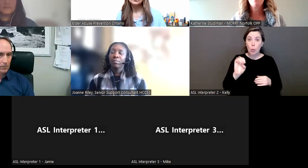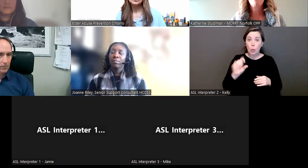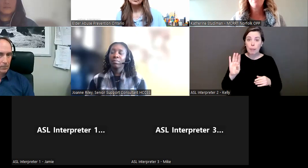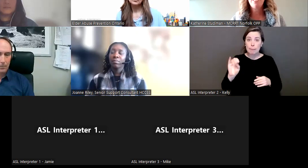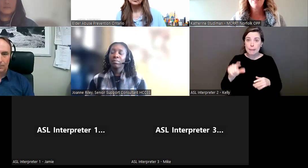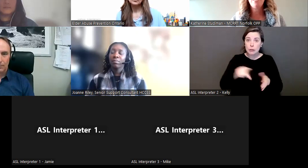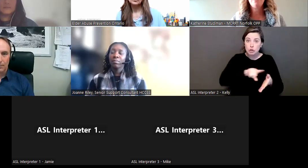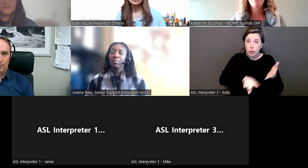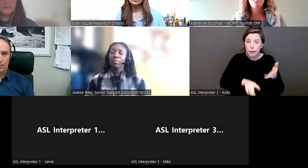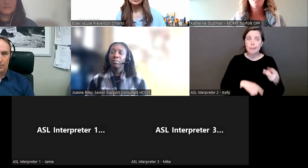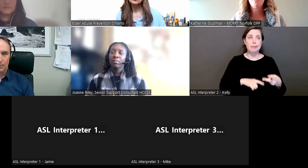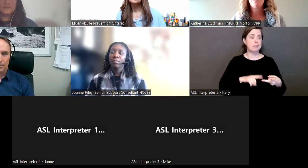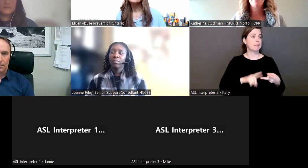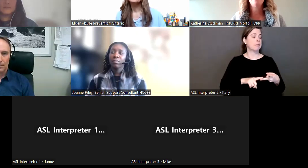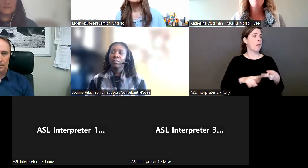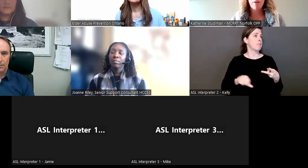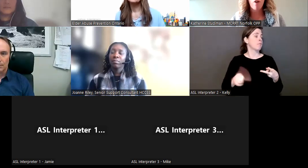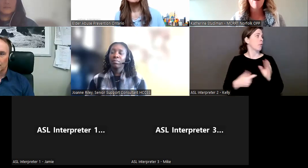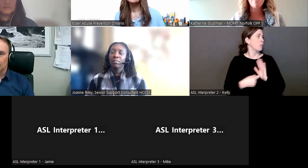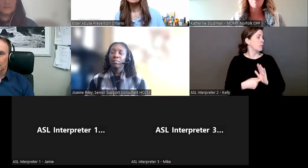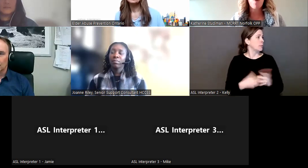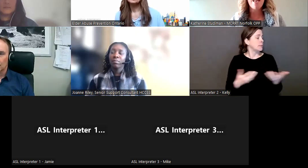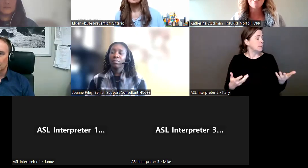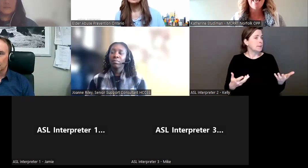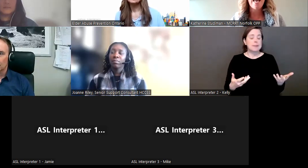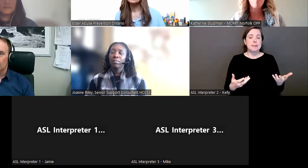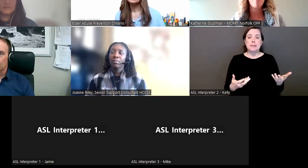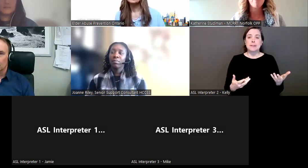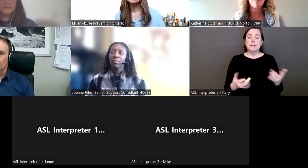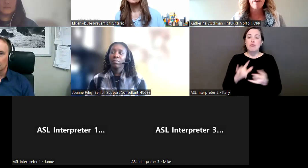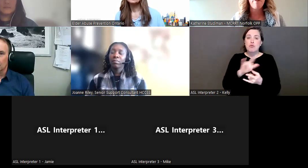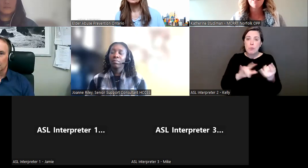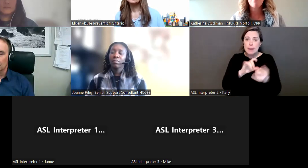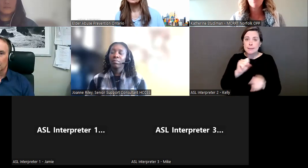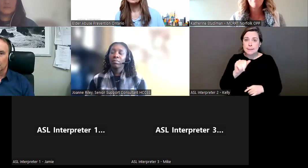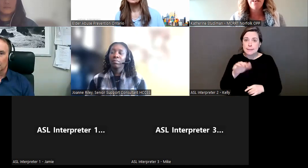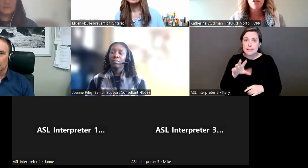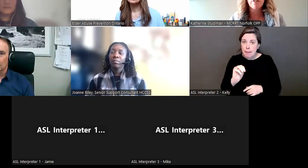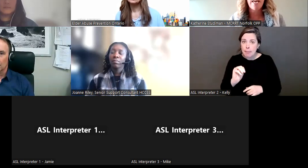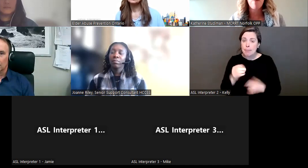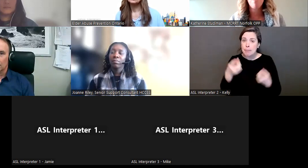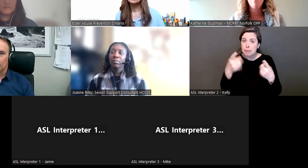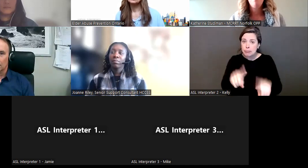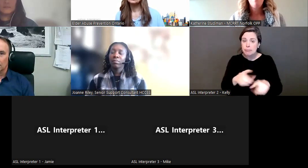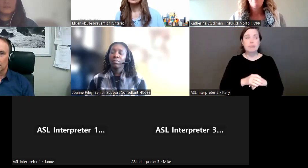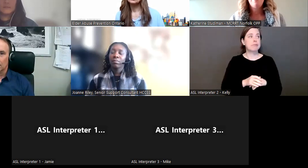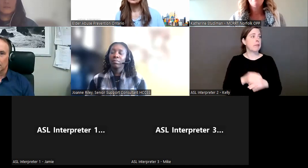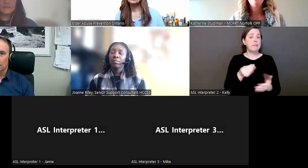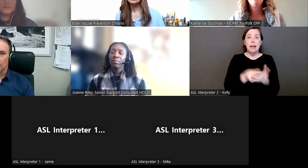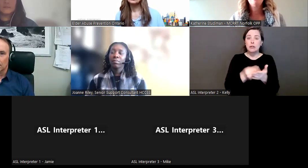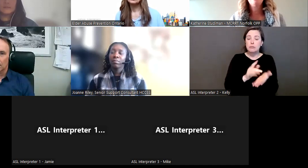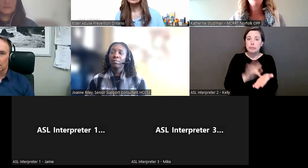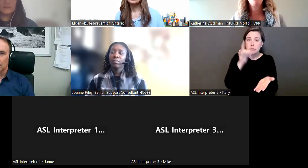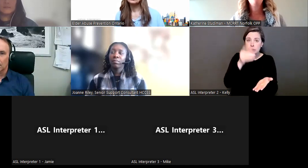out for somebody that has been involved in a romance scam or some sort of financial scam.